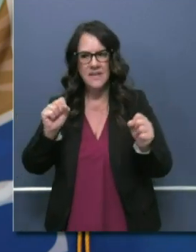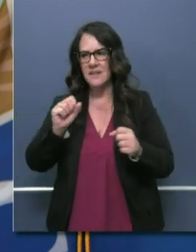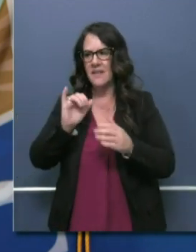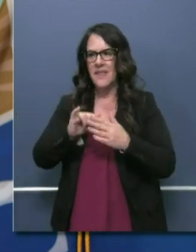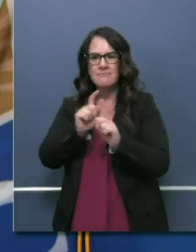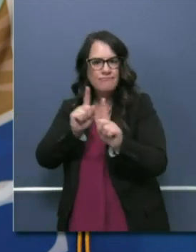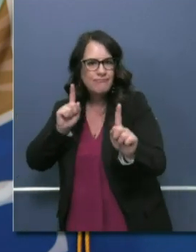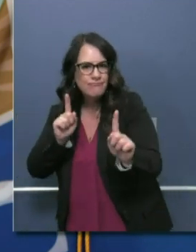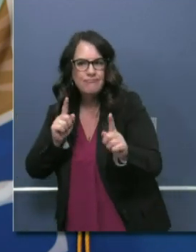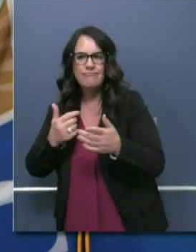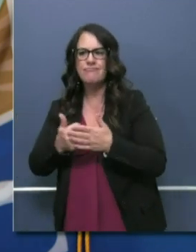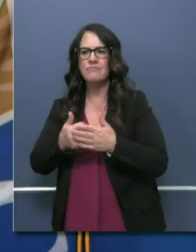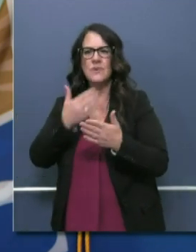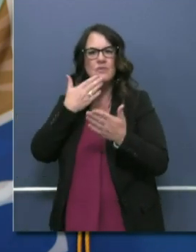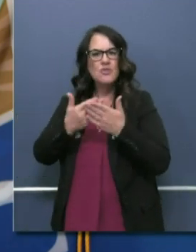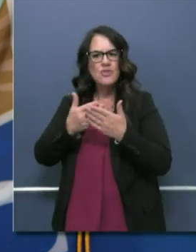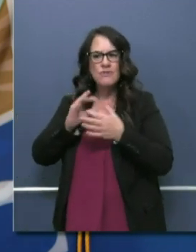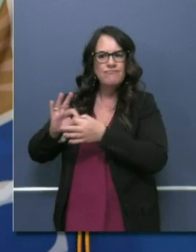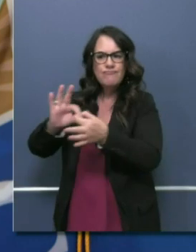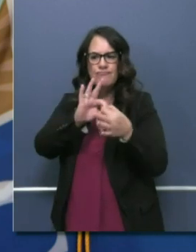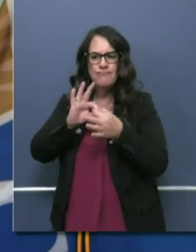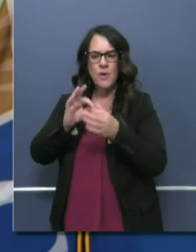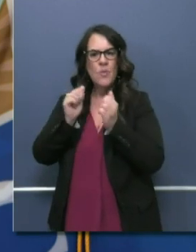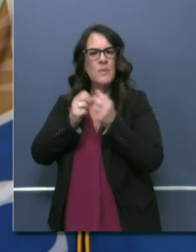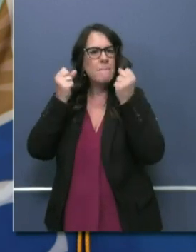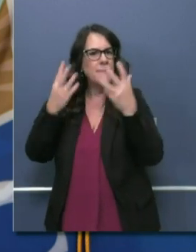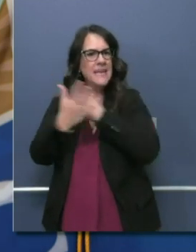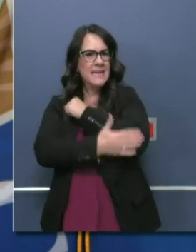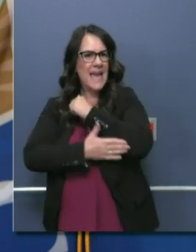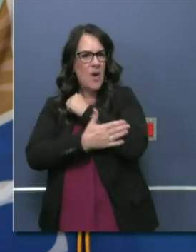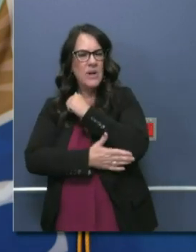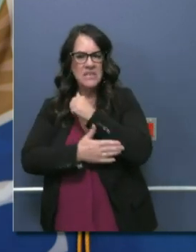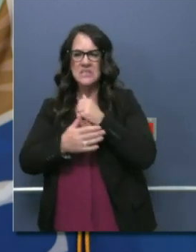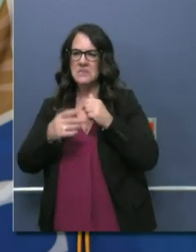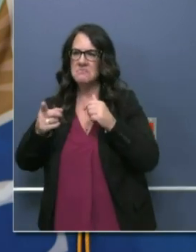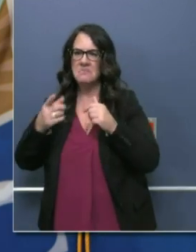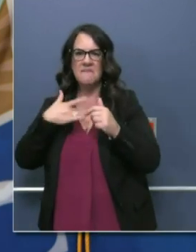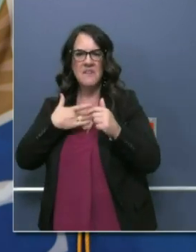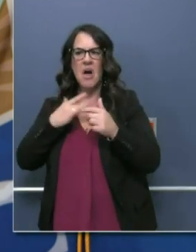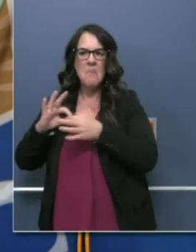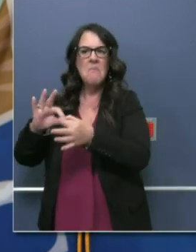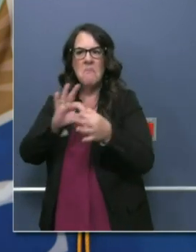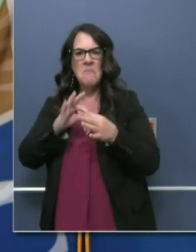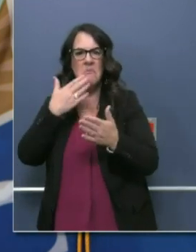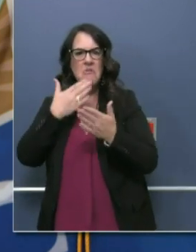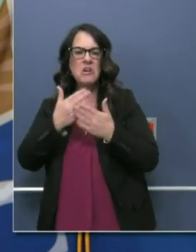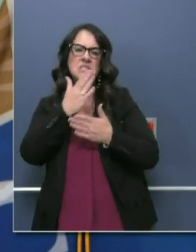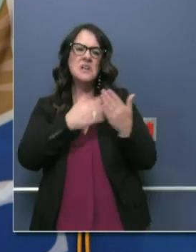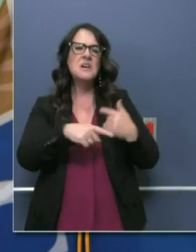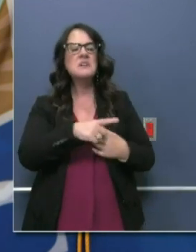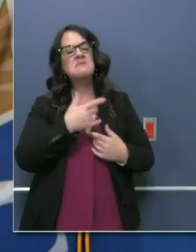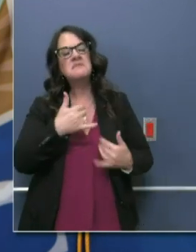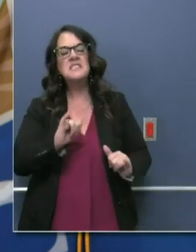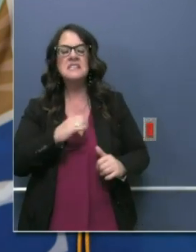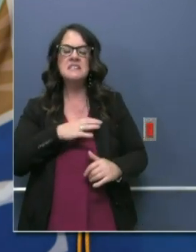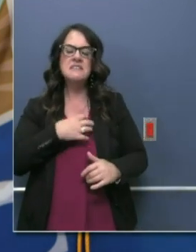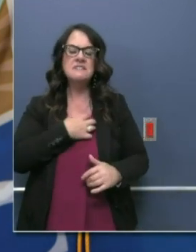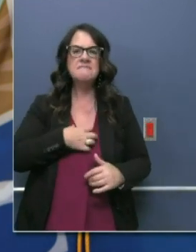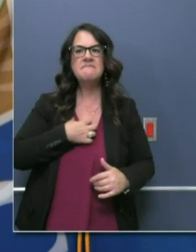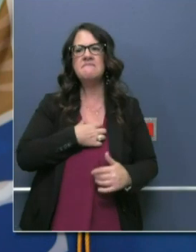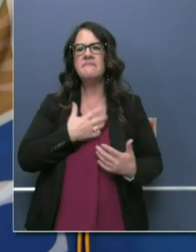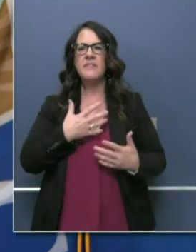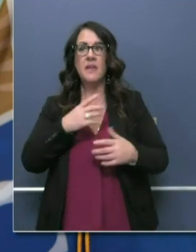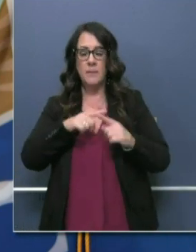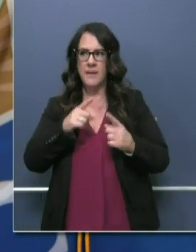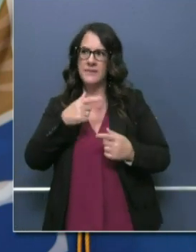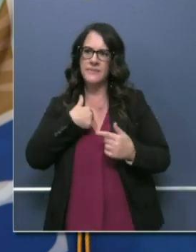have the same collaborative spirit with our counties overwhelmingly, few exceptions, but I'm confident we'll bring them back into the fold. The health directors have